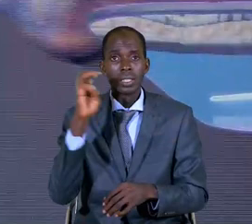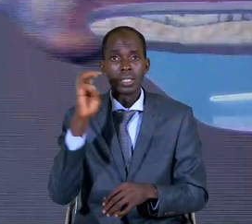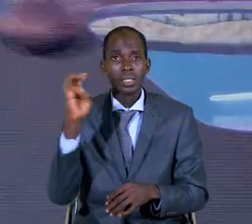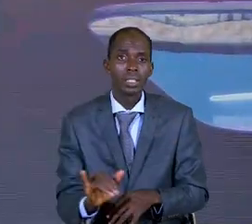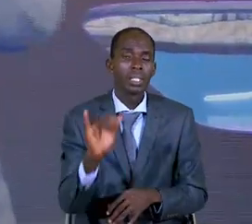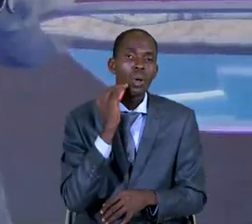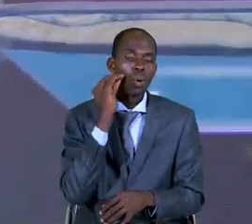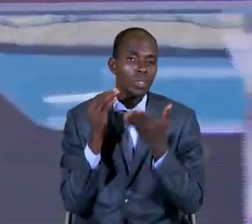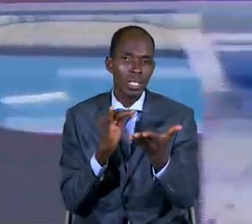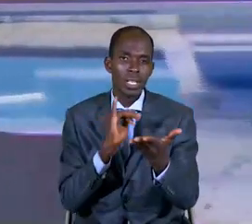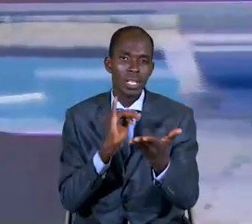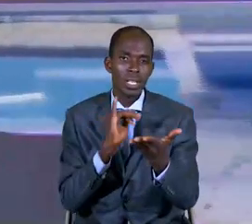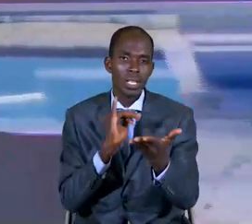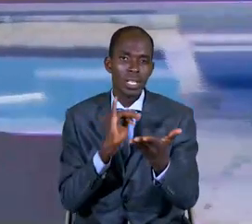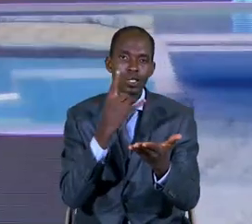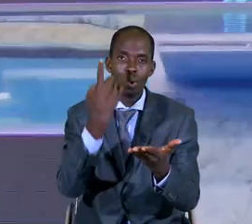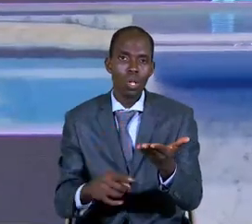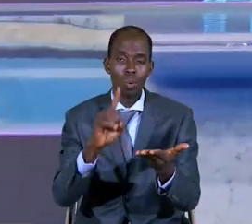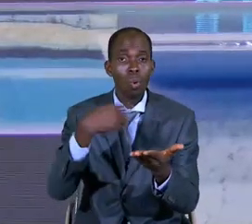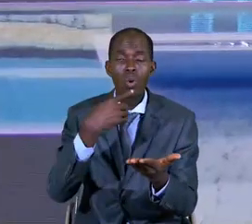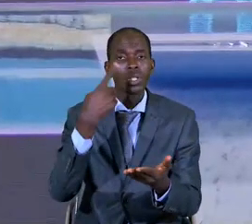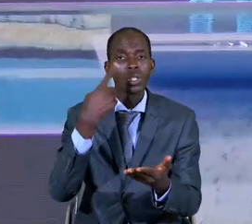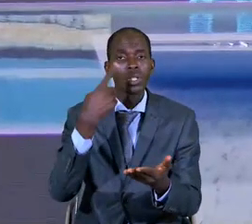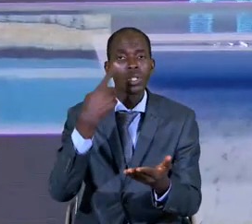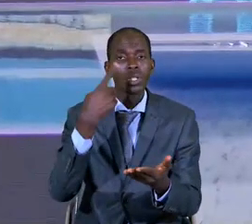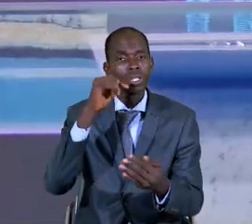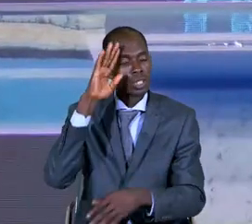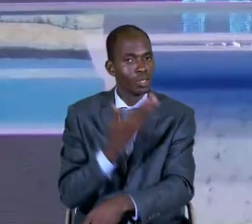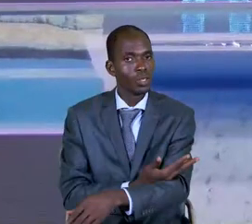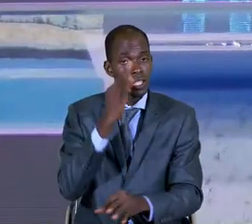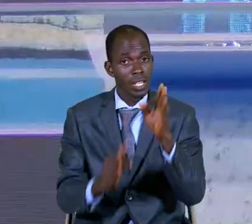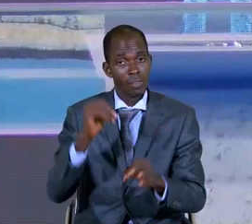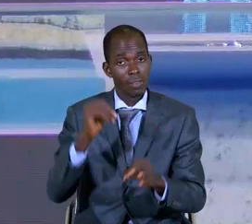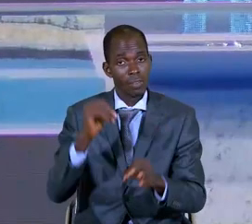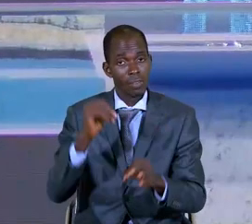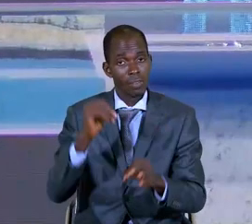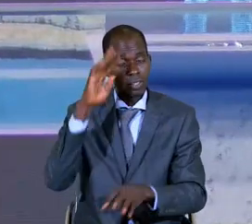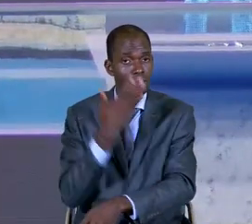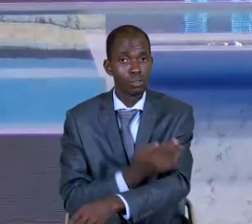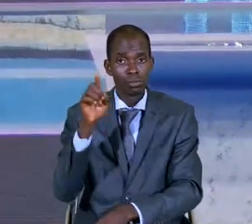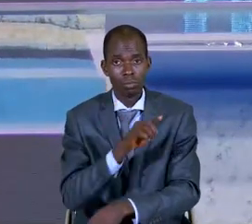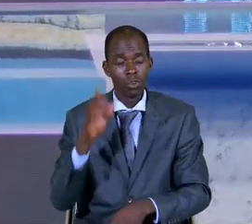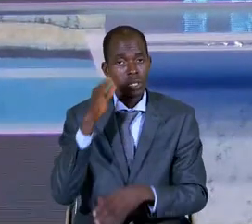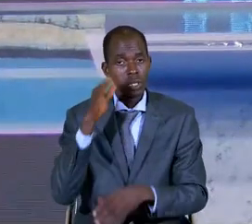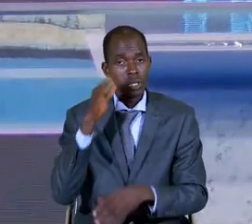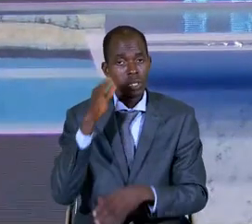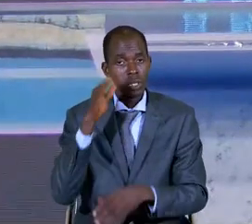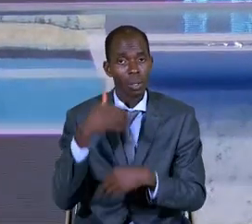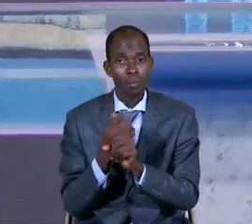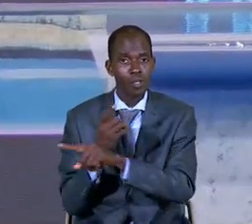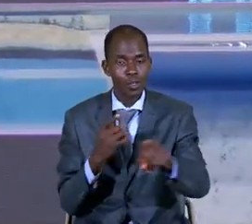the only one. If the Son, therefore, shall make you free, shall make you